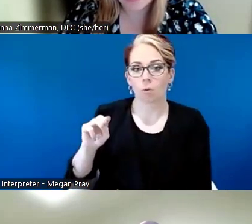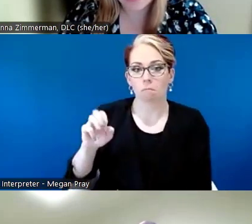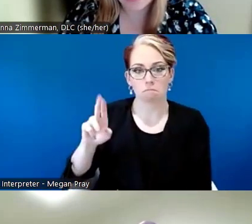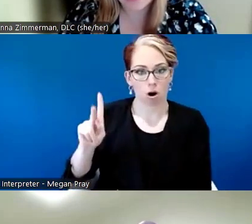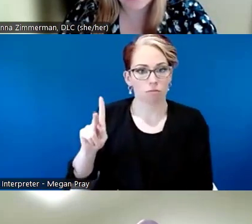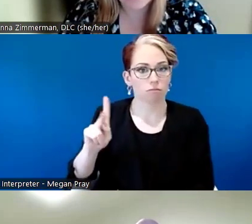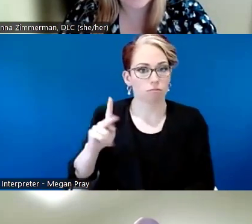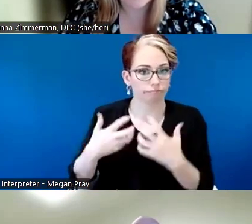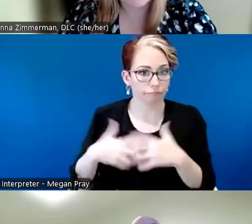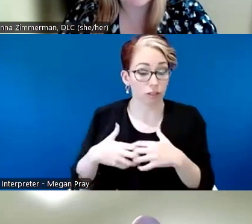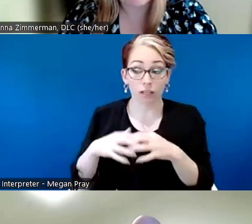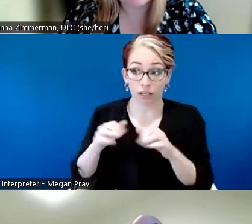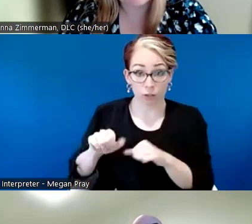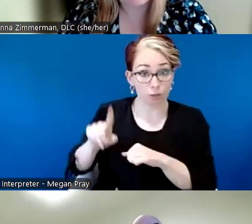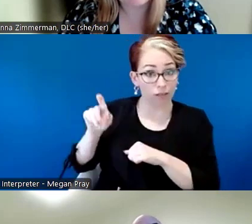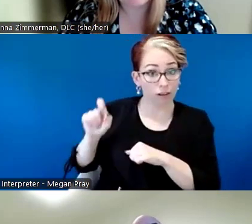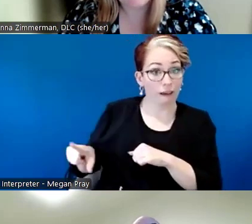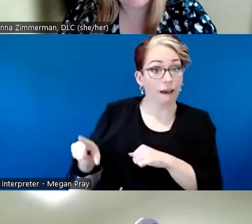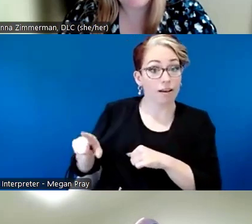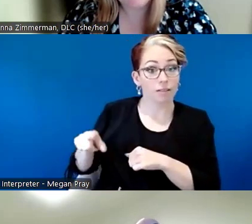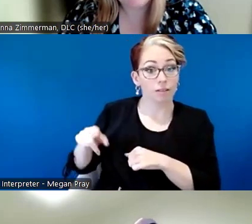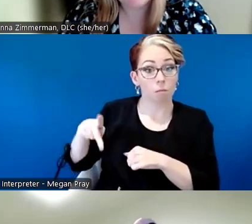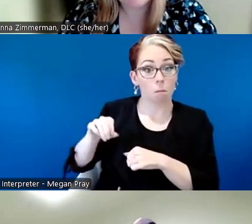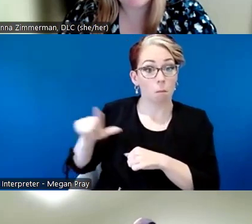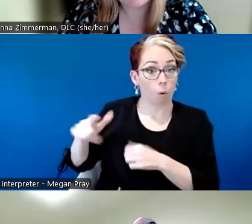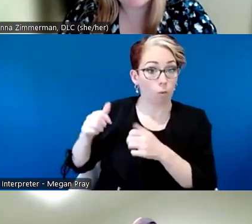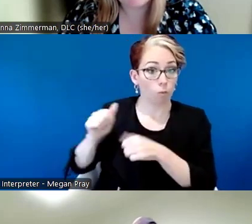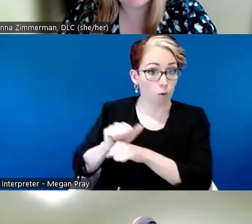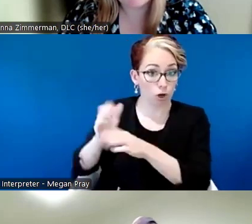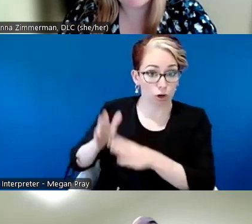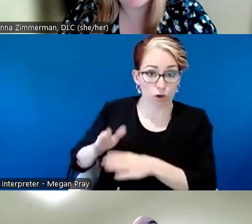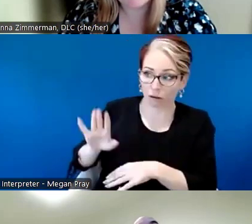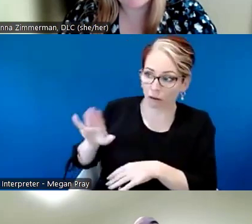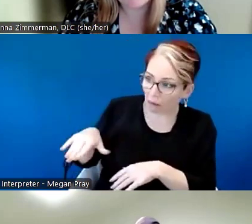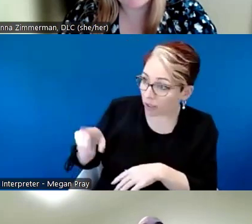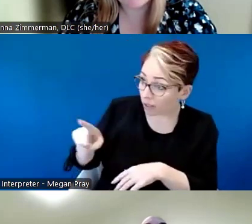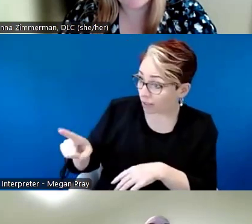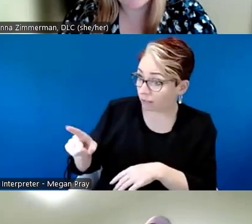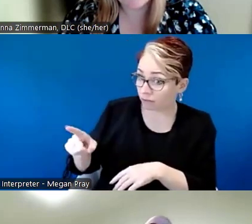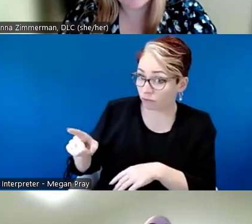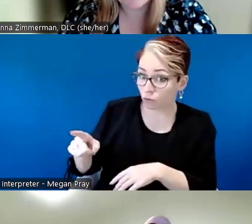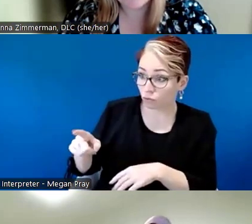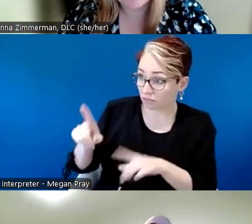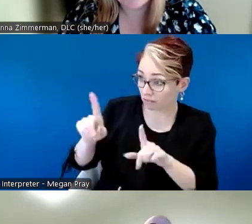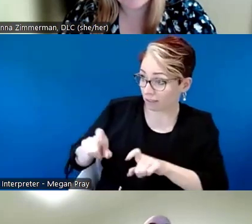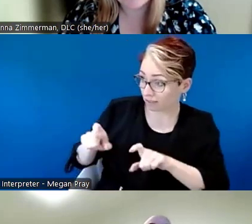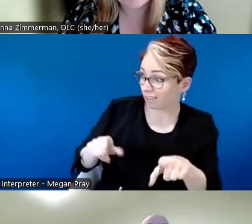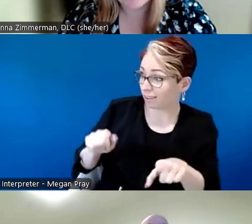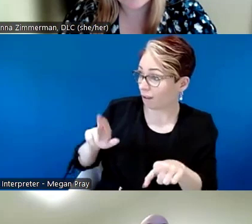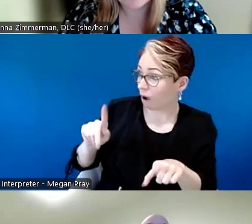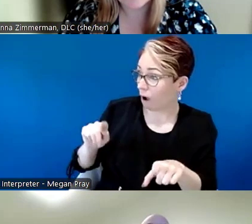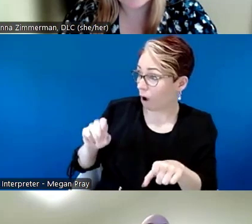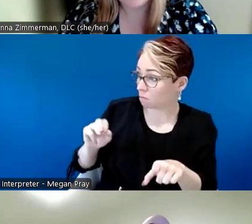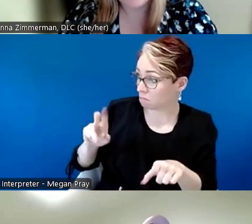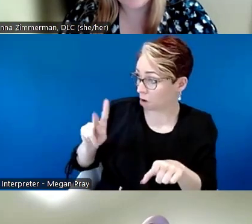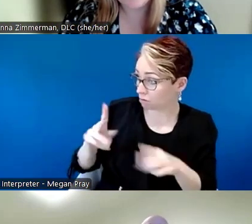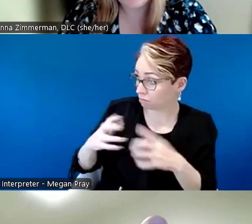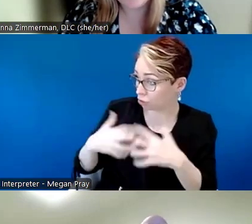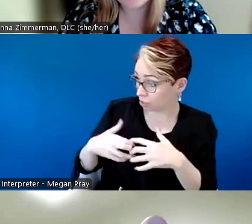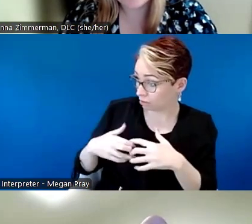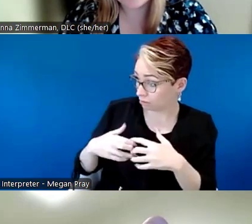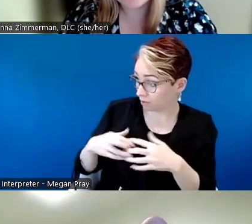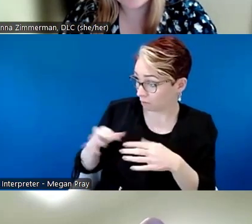have you tested the automark machine? Are you sure that it's working? If you're doing a survey in the polling place where you'll be